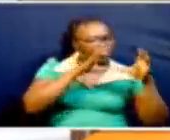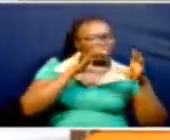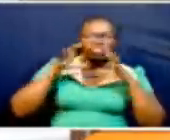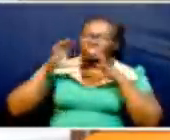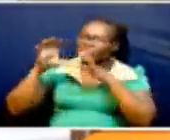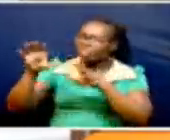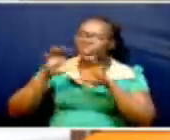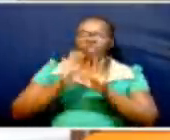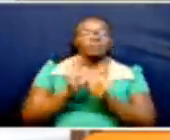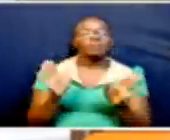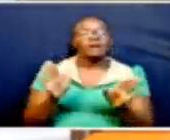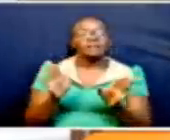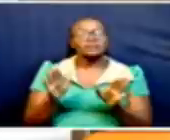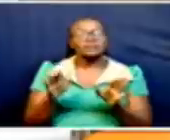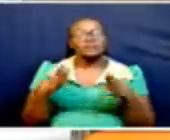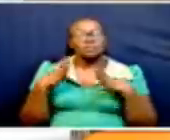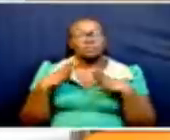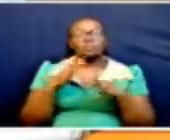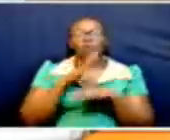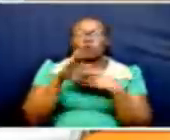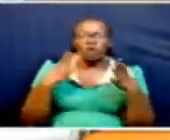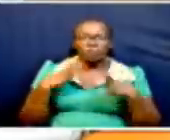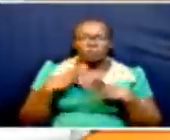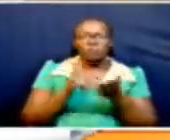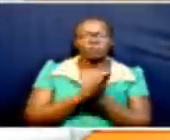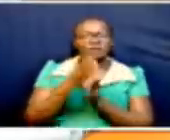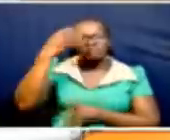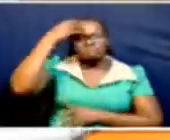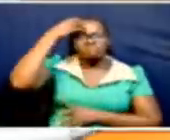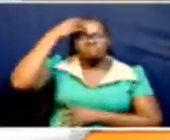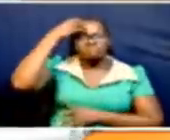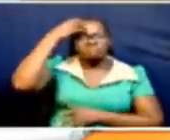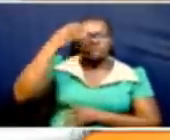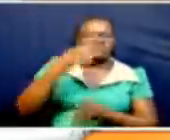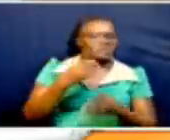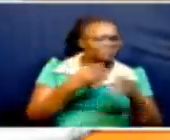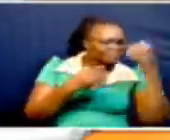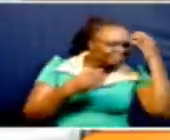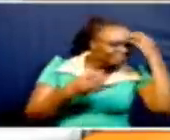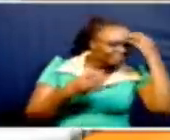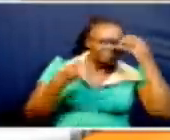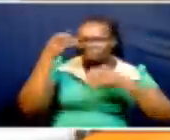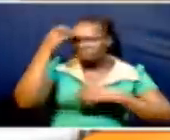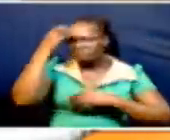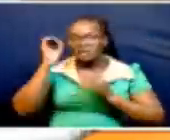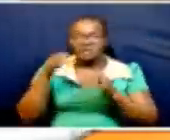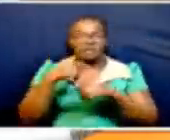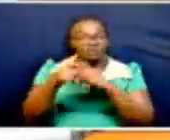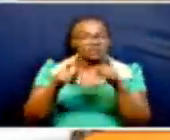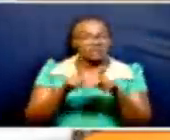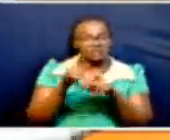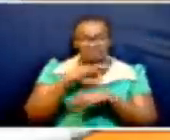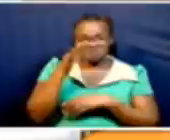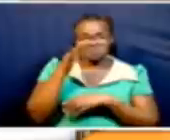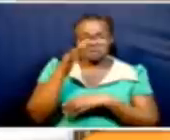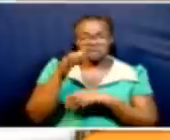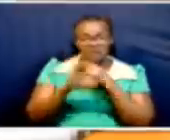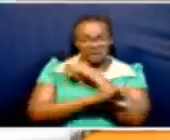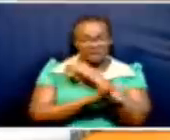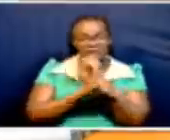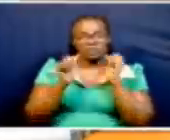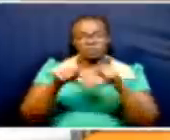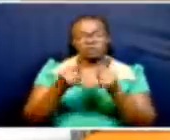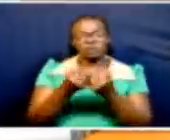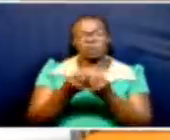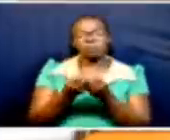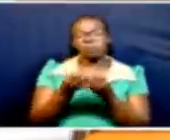polarized where everybody was getting annoyed to a certain point that this country, if it proceeded with the same spirit, would have broken a country